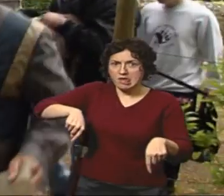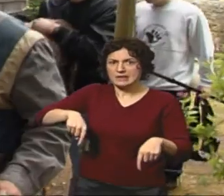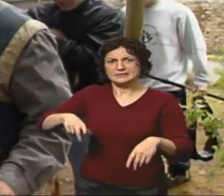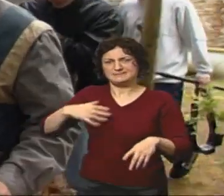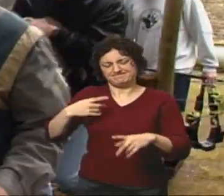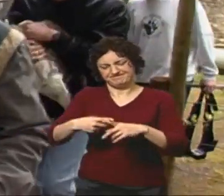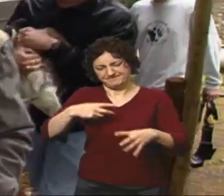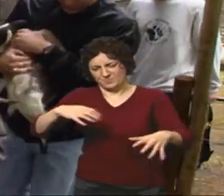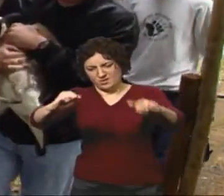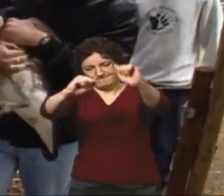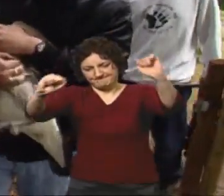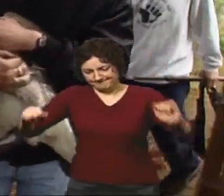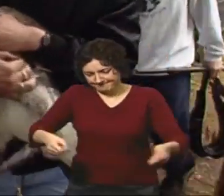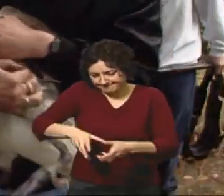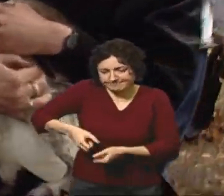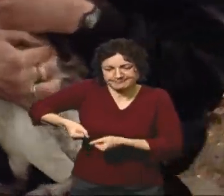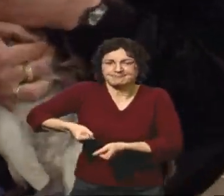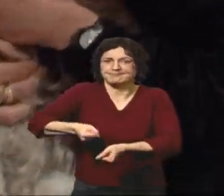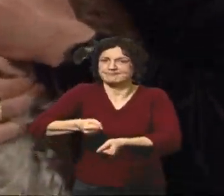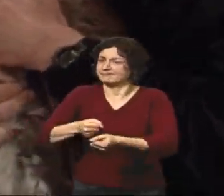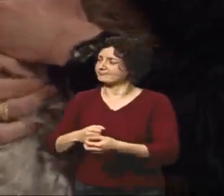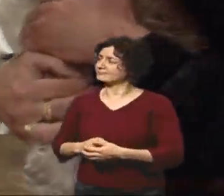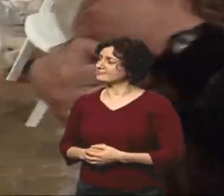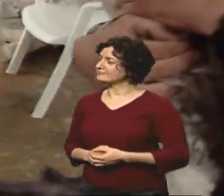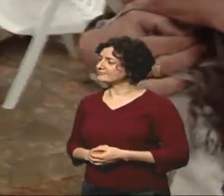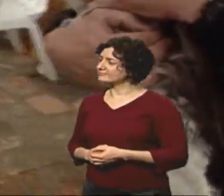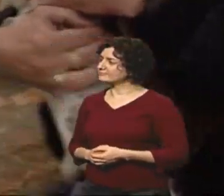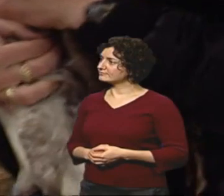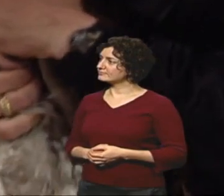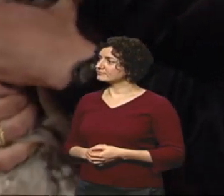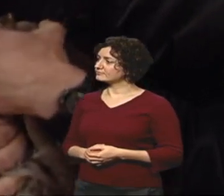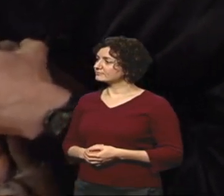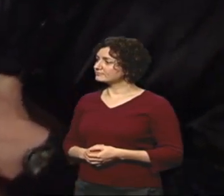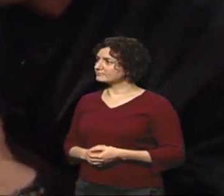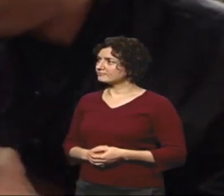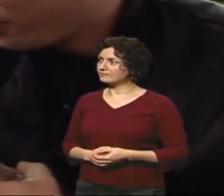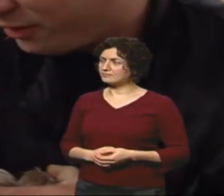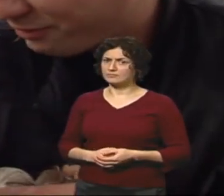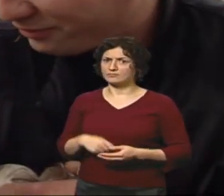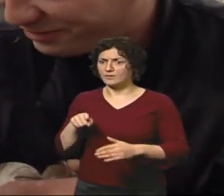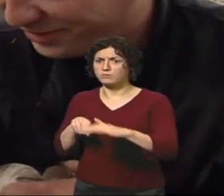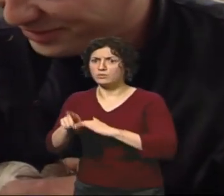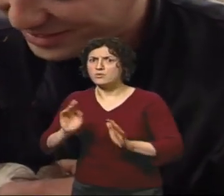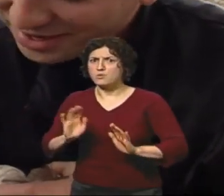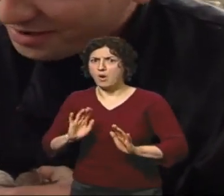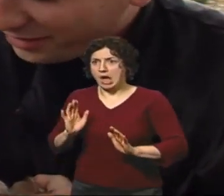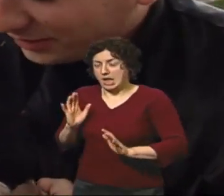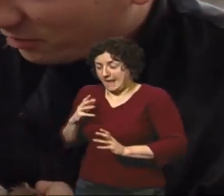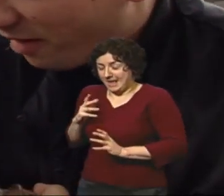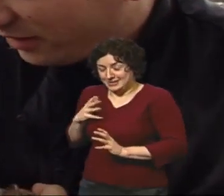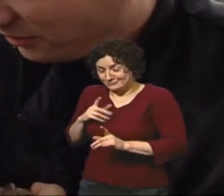him slip out here to shoot. Right, let's get him in a bag, make him comfortable. Don't let it go, Jim. I'll try to refrain. Don't let it